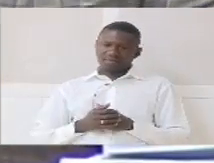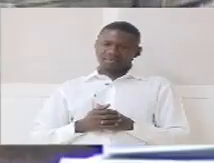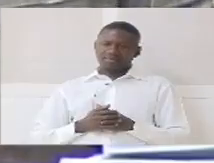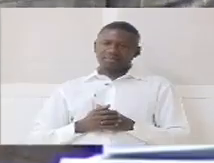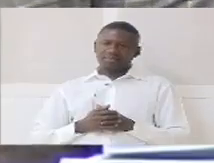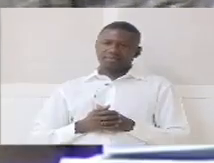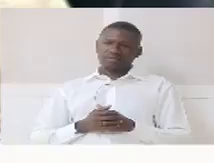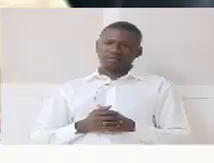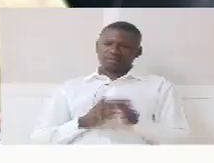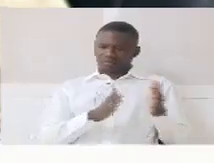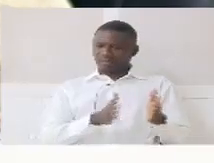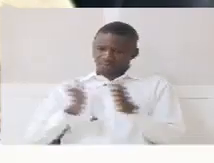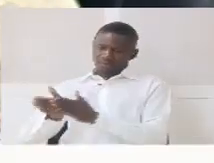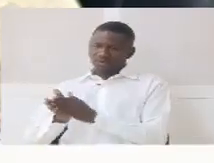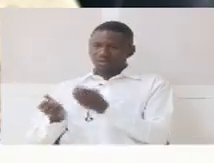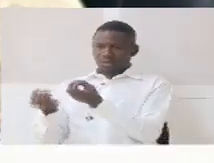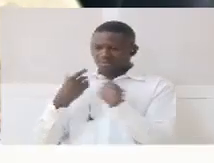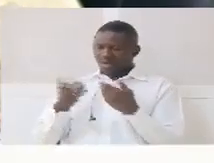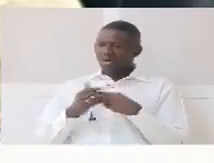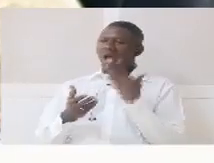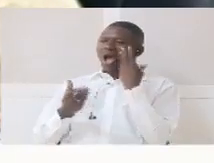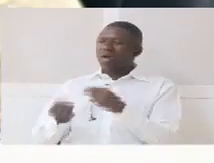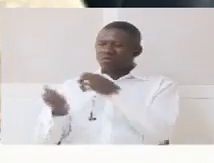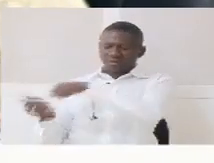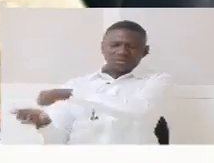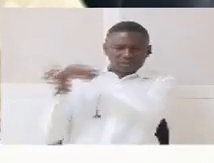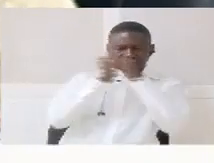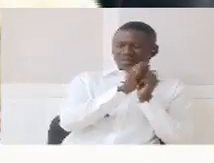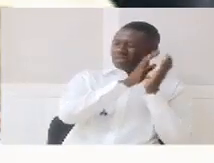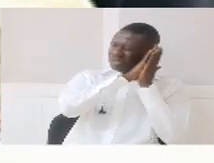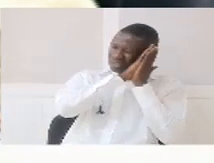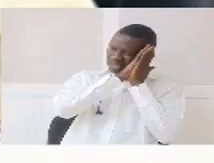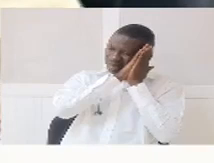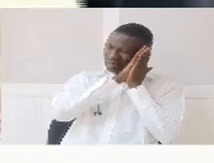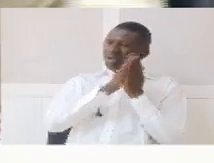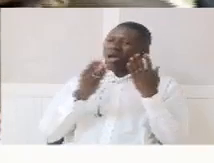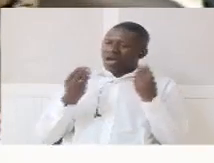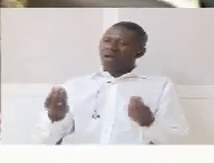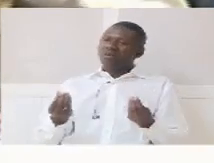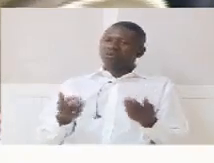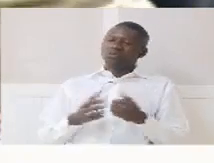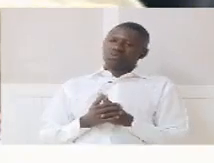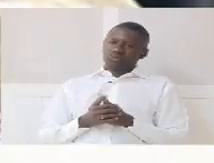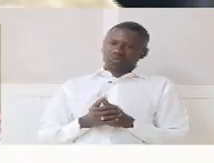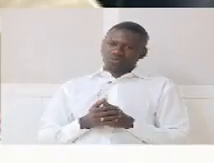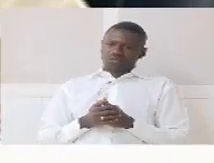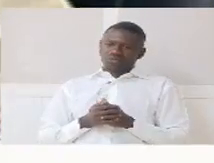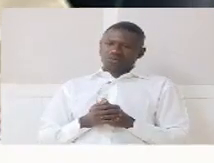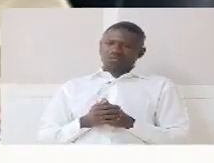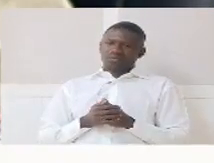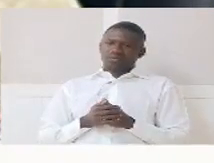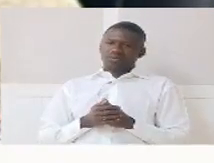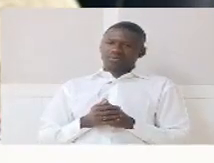lo fanang moluke la nyamin casino. Nambe nyadile. Hello. Anybody will